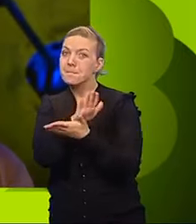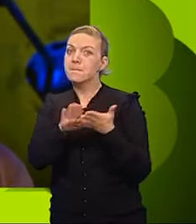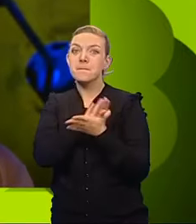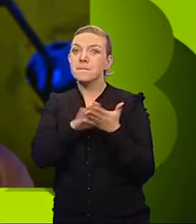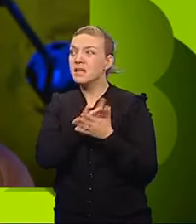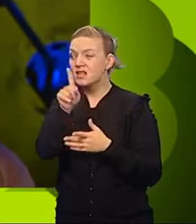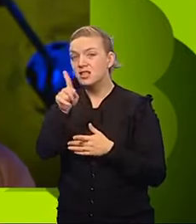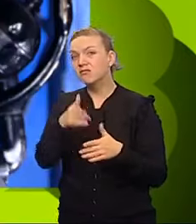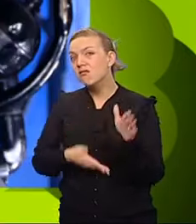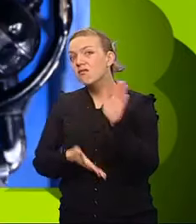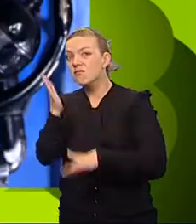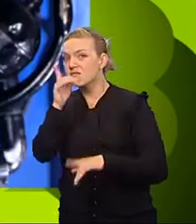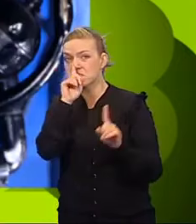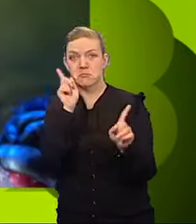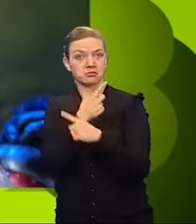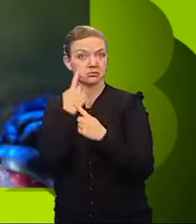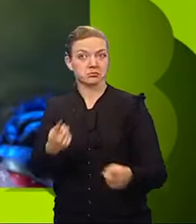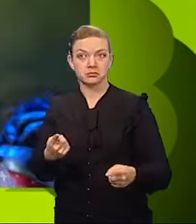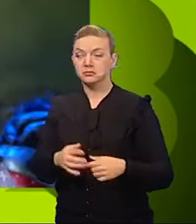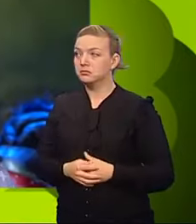you will not be leaving this room.